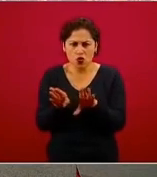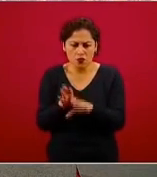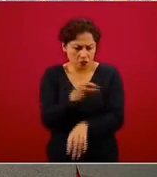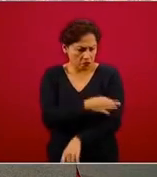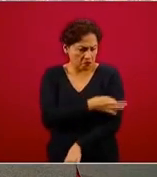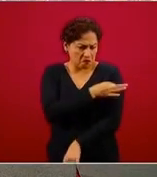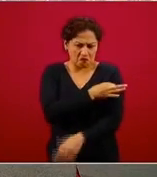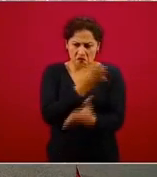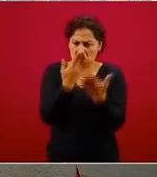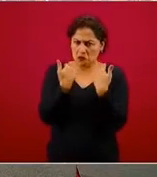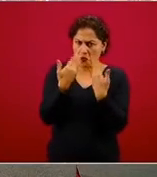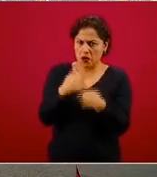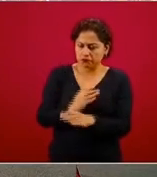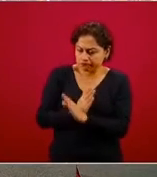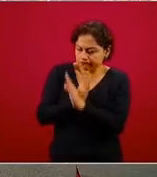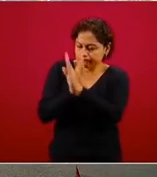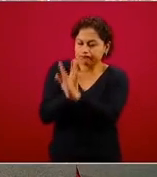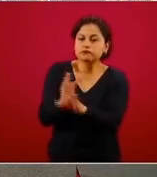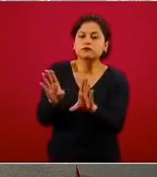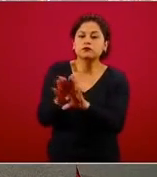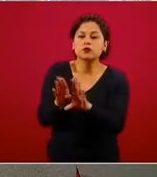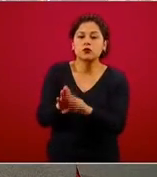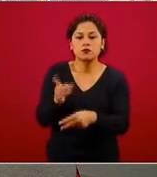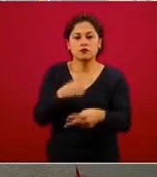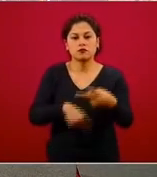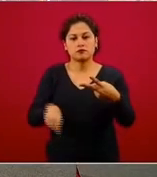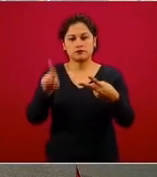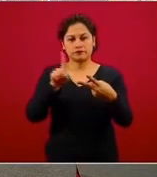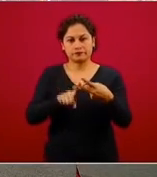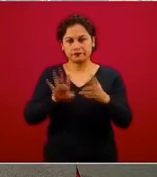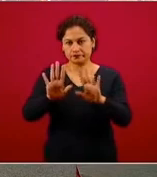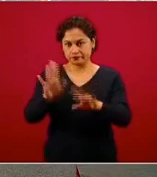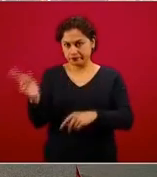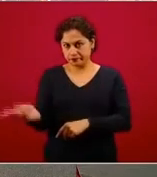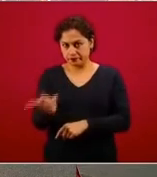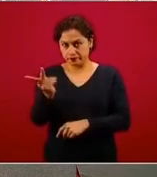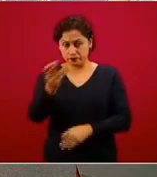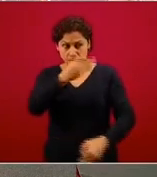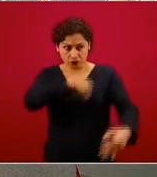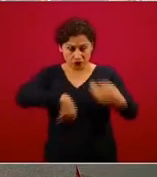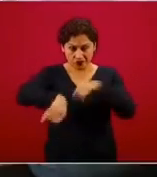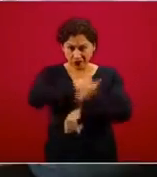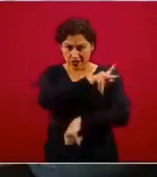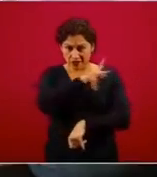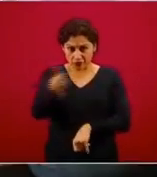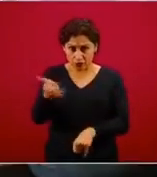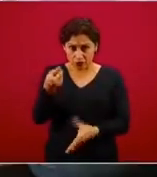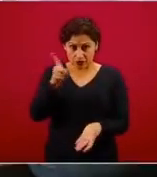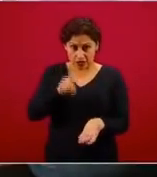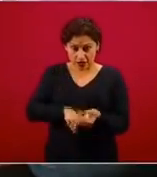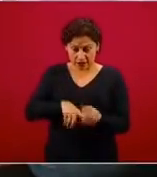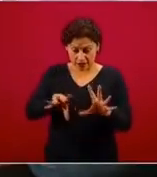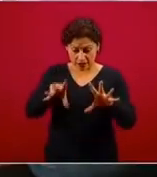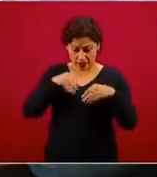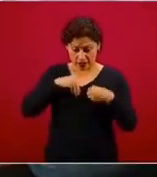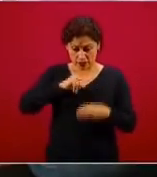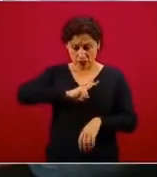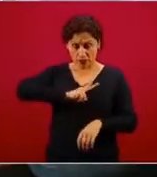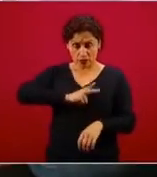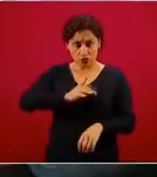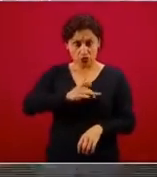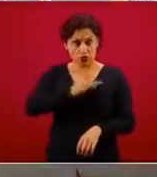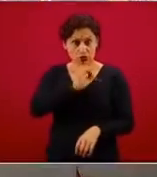that works if we don't have a vaccination? And my second question is, are we all